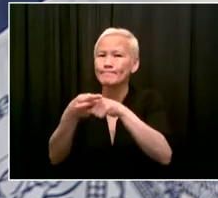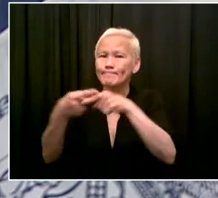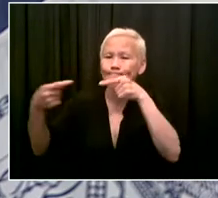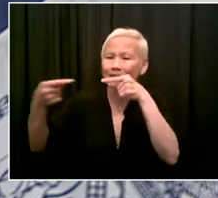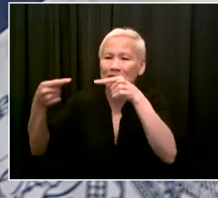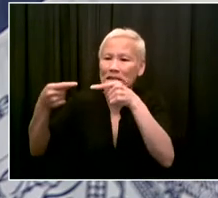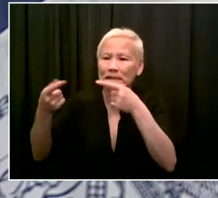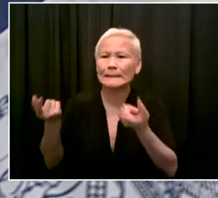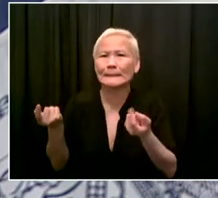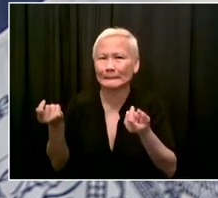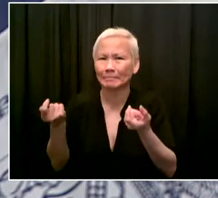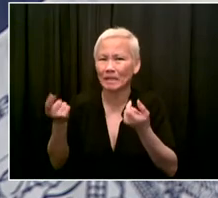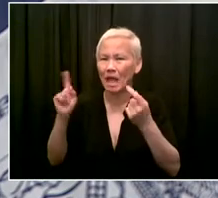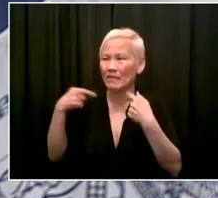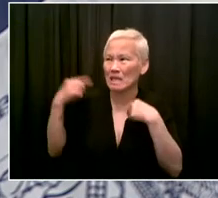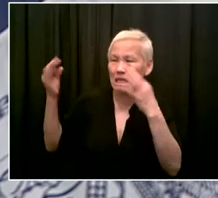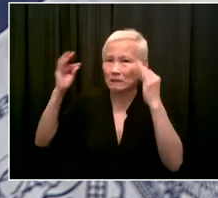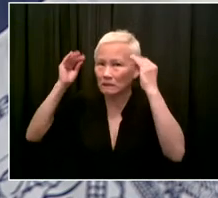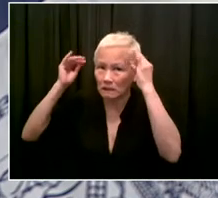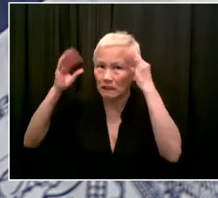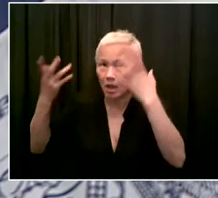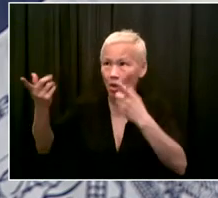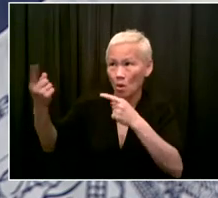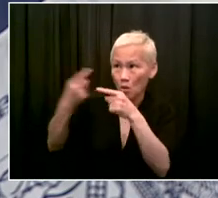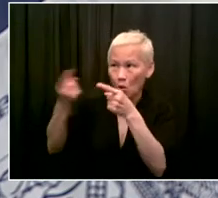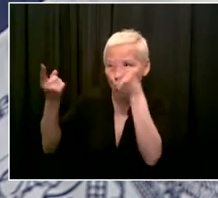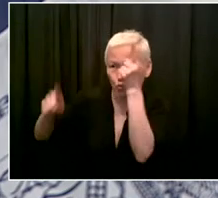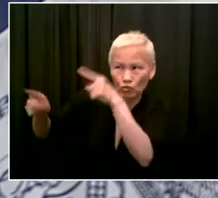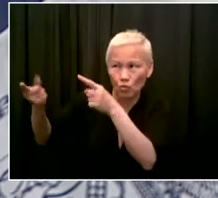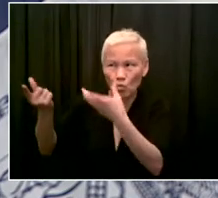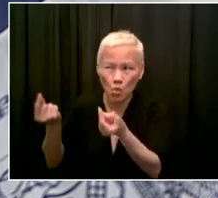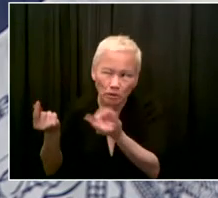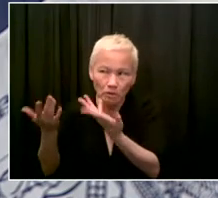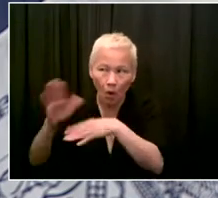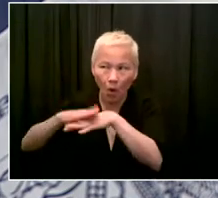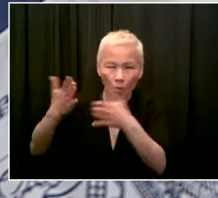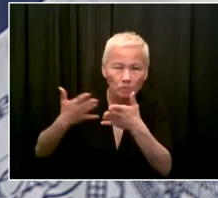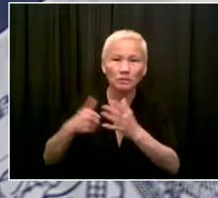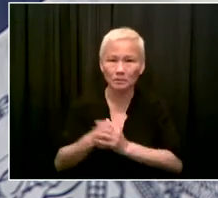gonna get done. I'm very confident we'll get done in the next week.